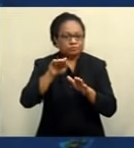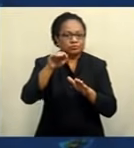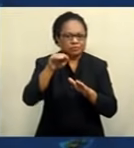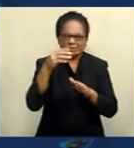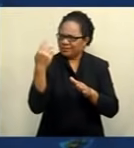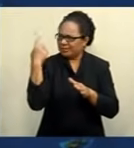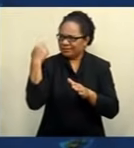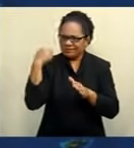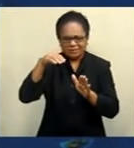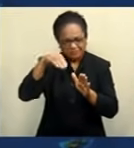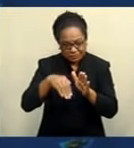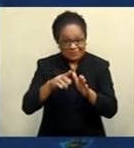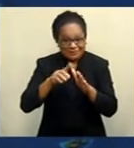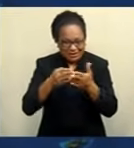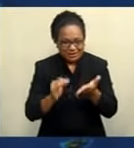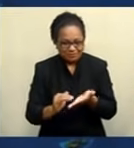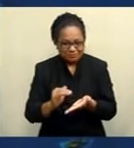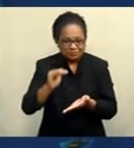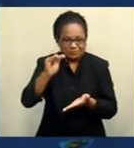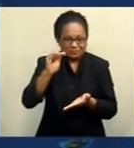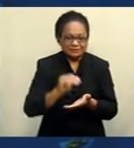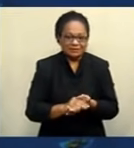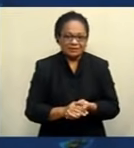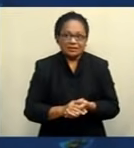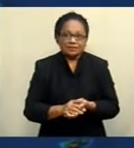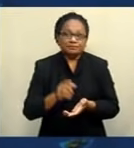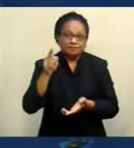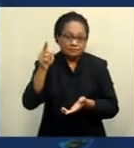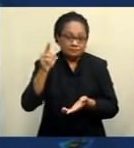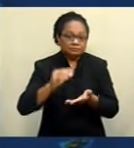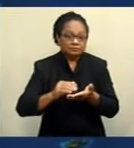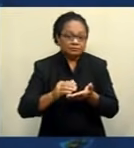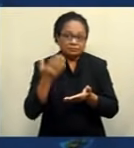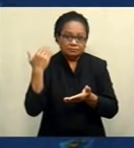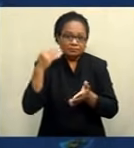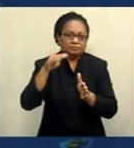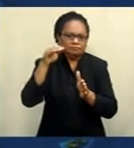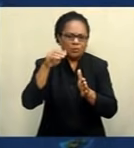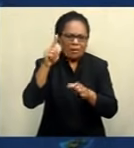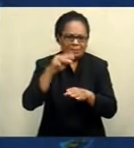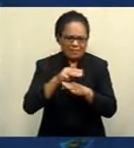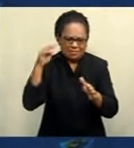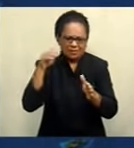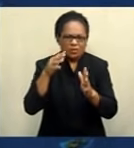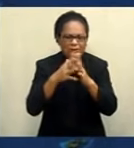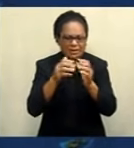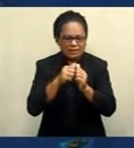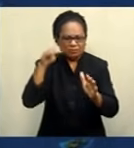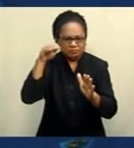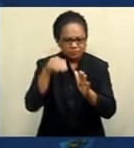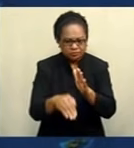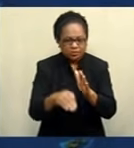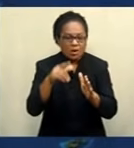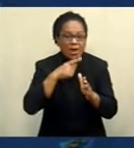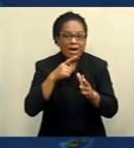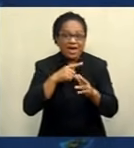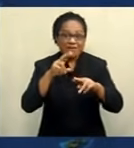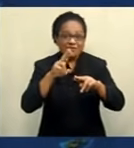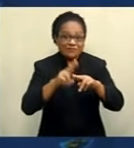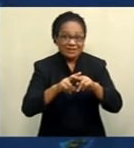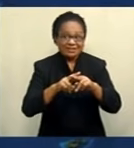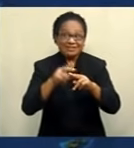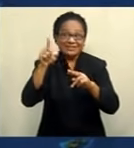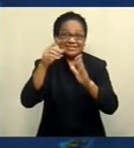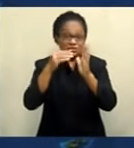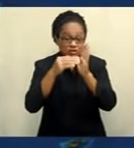yesterday. The dollar had one of its biggest daily percentage declines of the month over the weekend after their Federal Reserve Chair Jerome